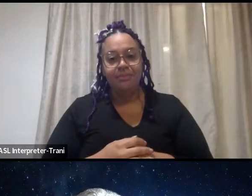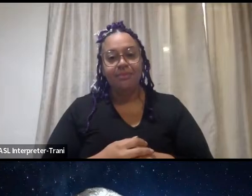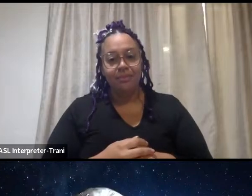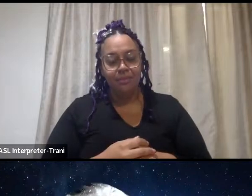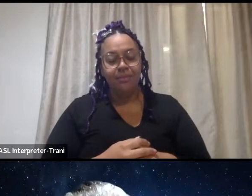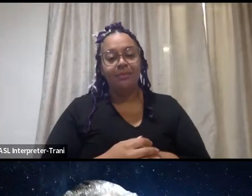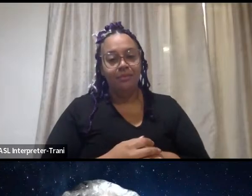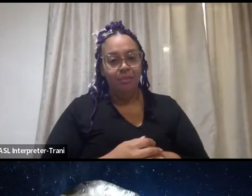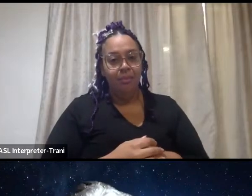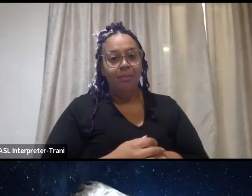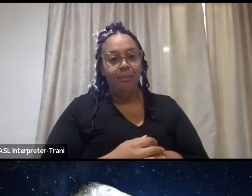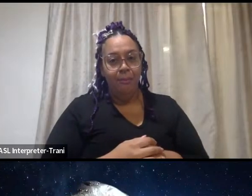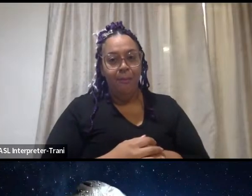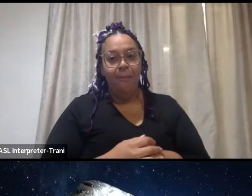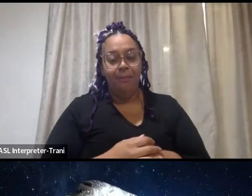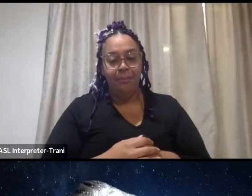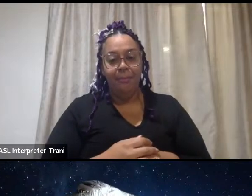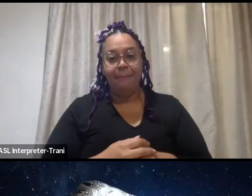yes. Okay.